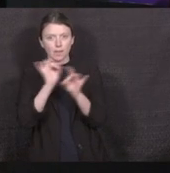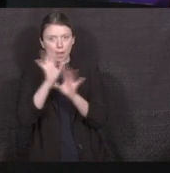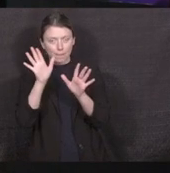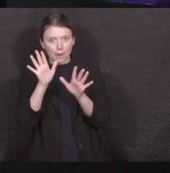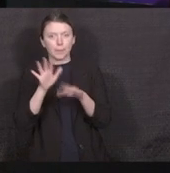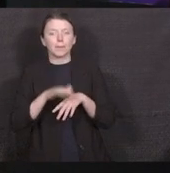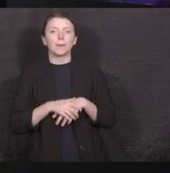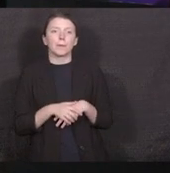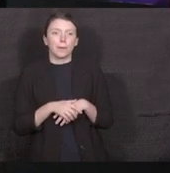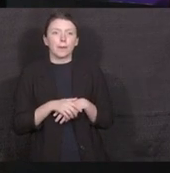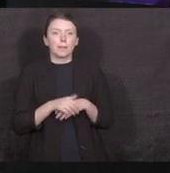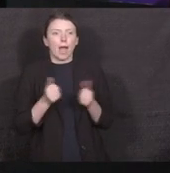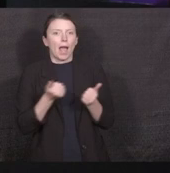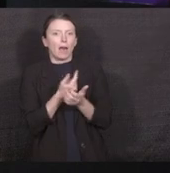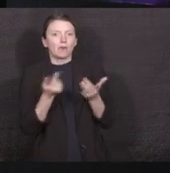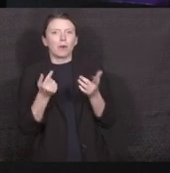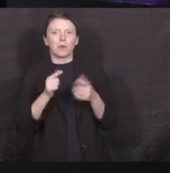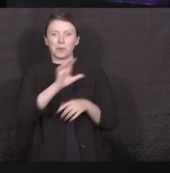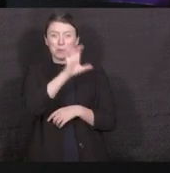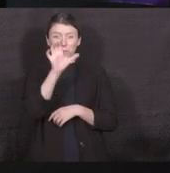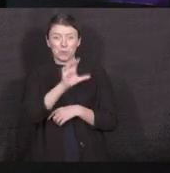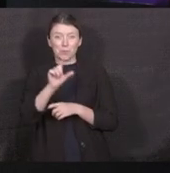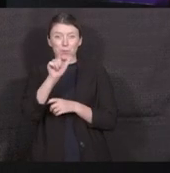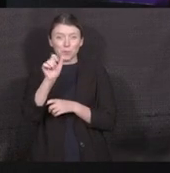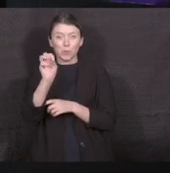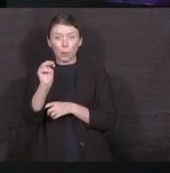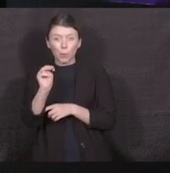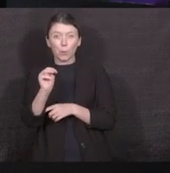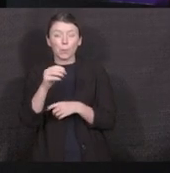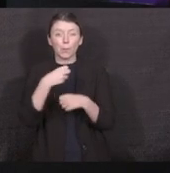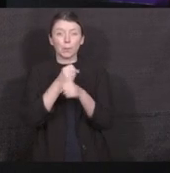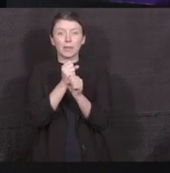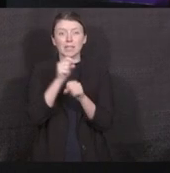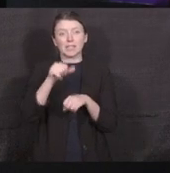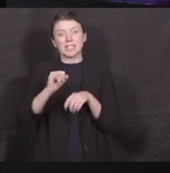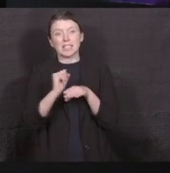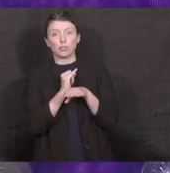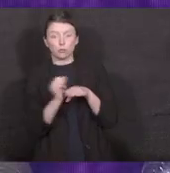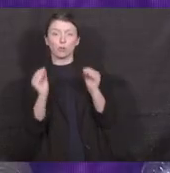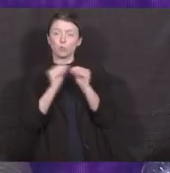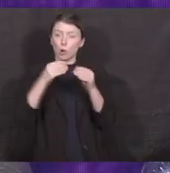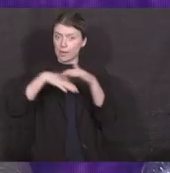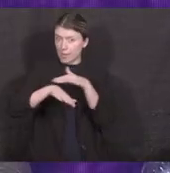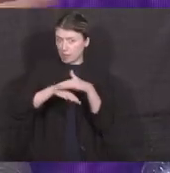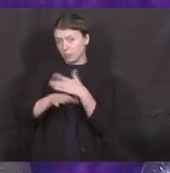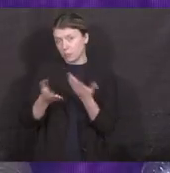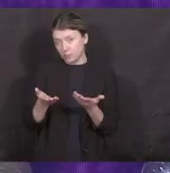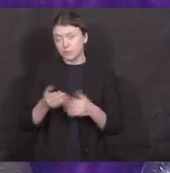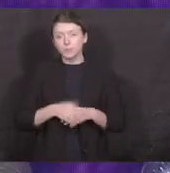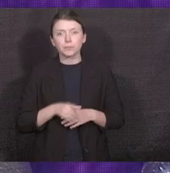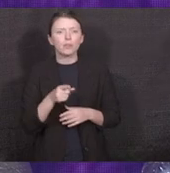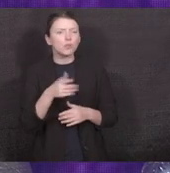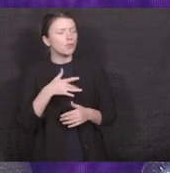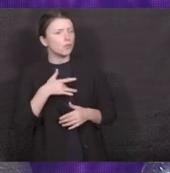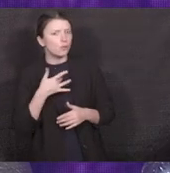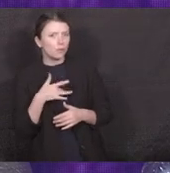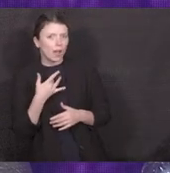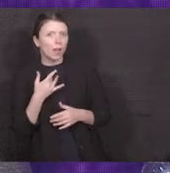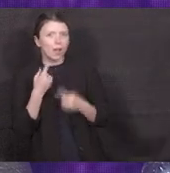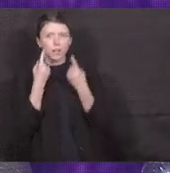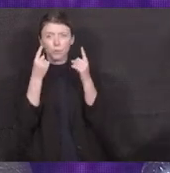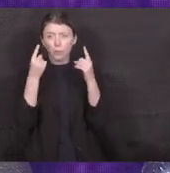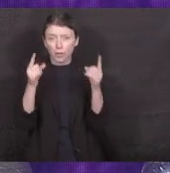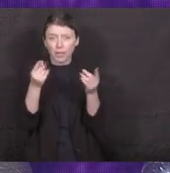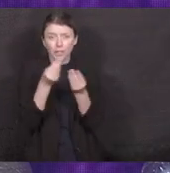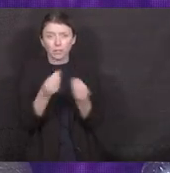that everybody was taking their meetings on Zoom, making this industry a little bit more accessible. Have you found that to be working as a